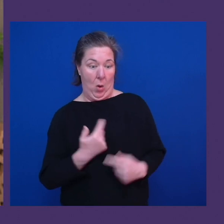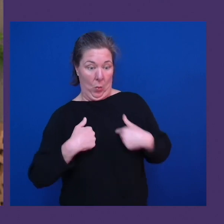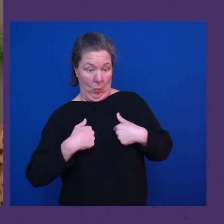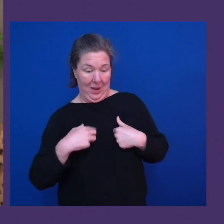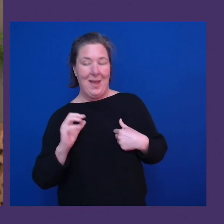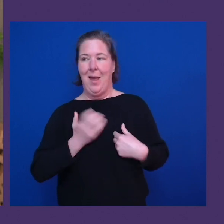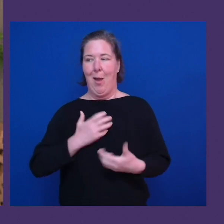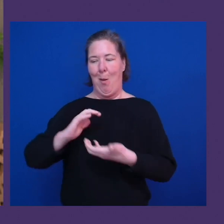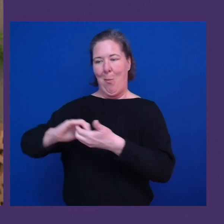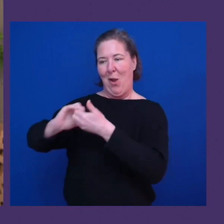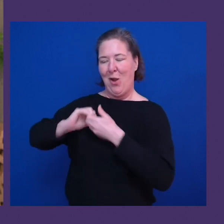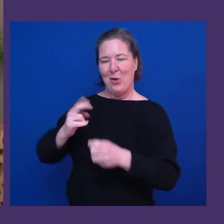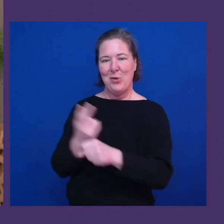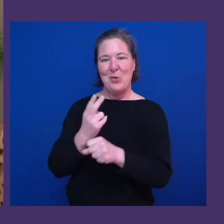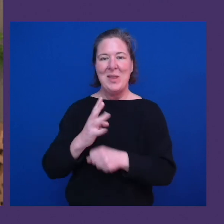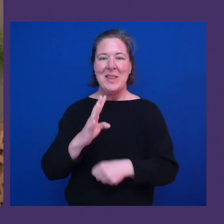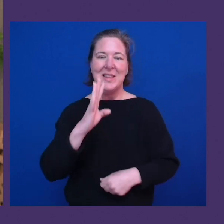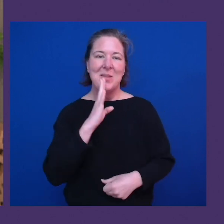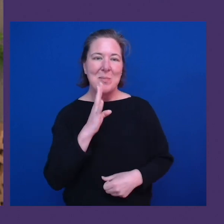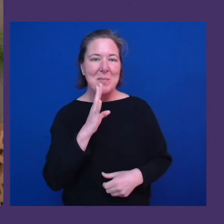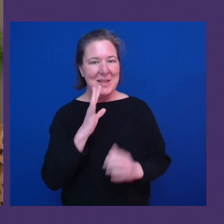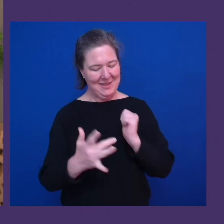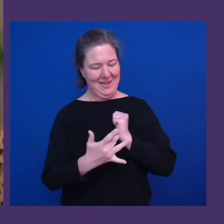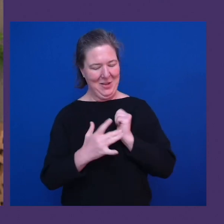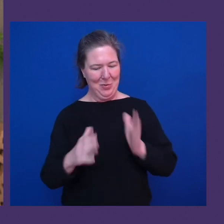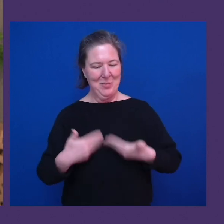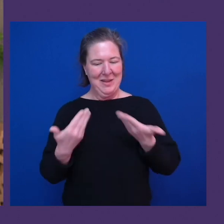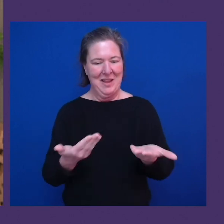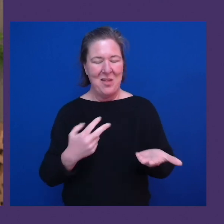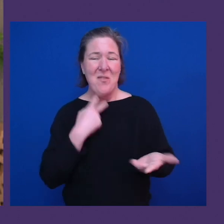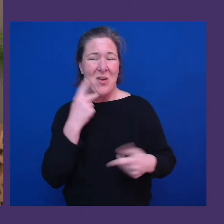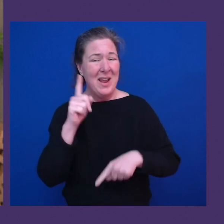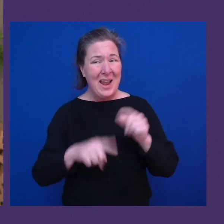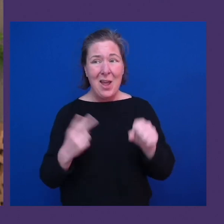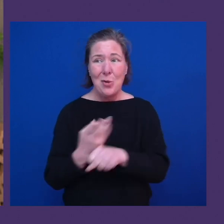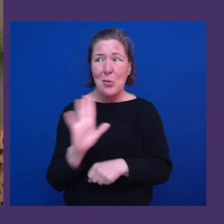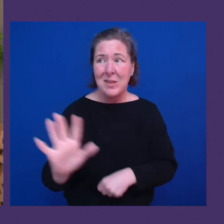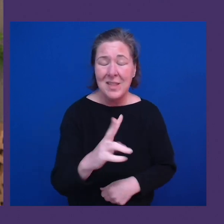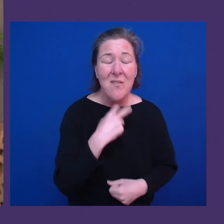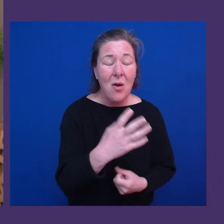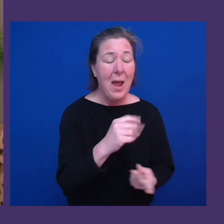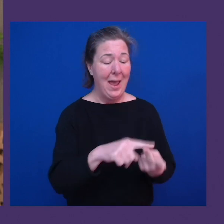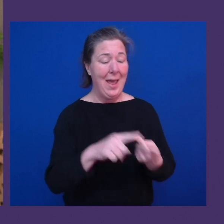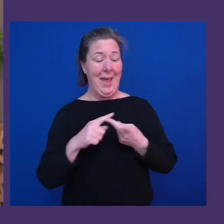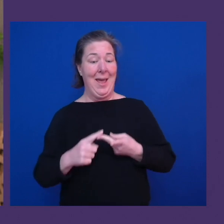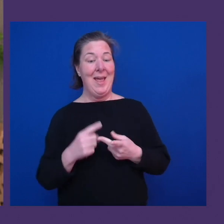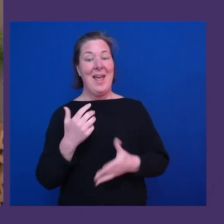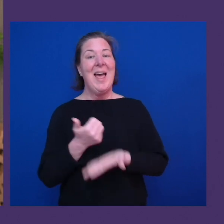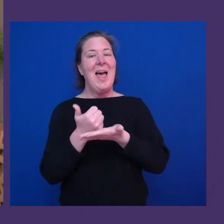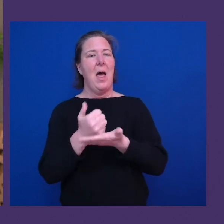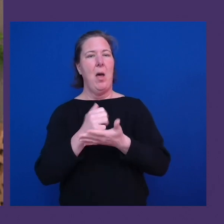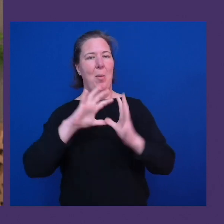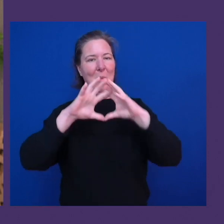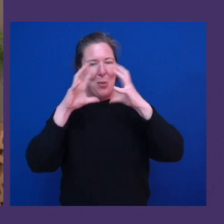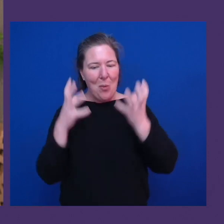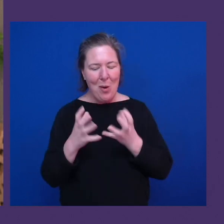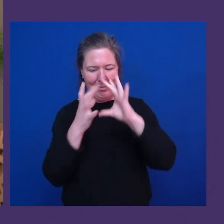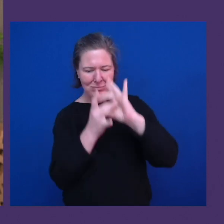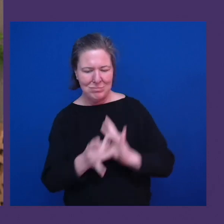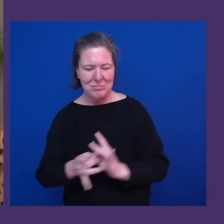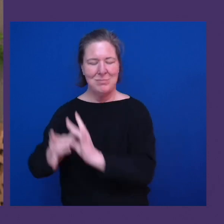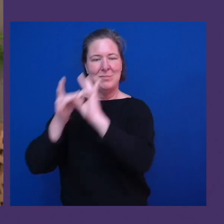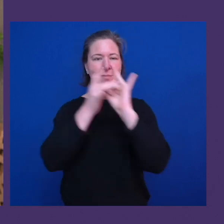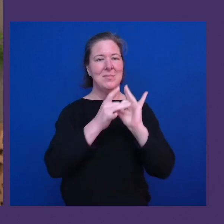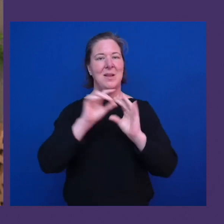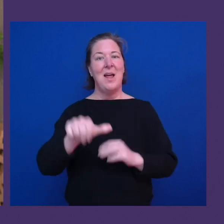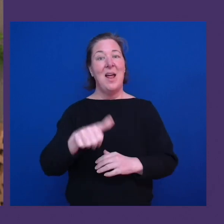synthesis technology to bring a voice to those who can't use their voice and to help bring the world together. But another key